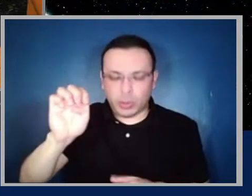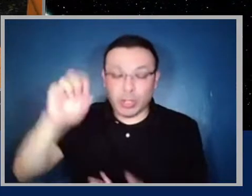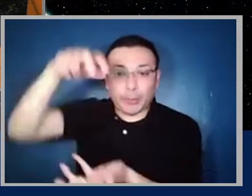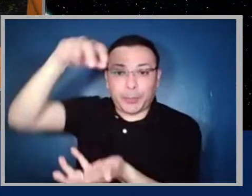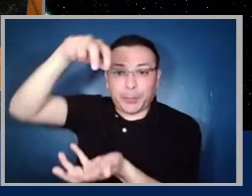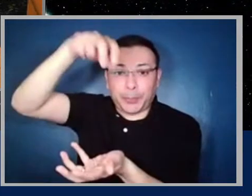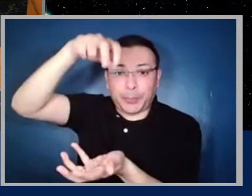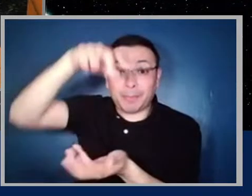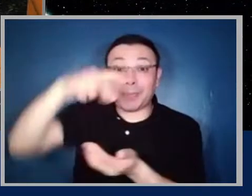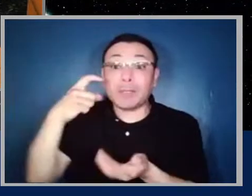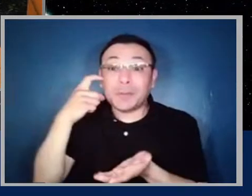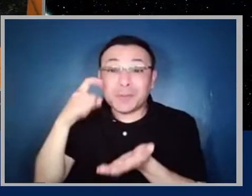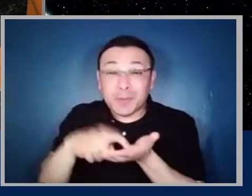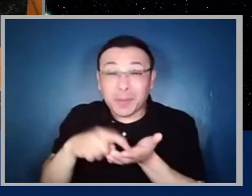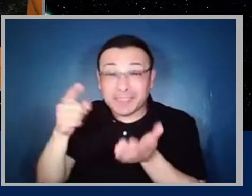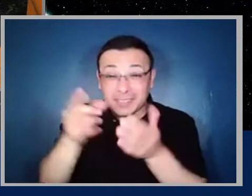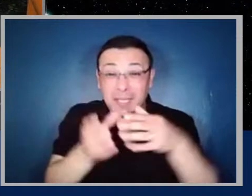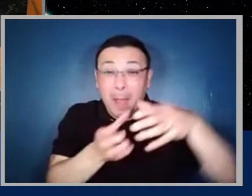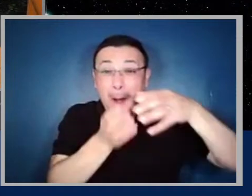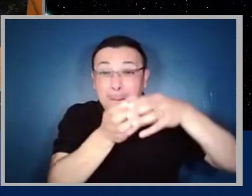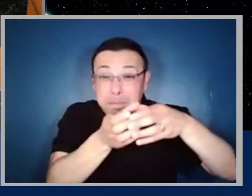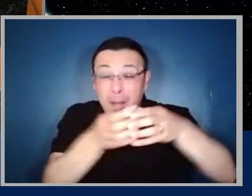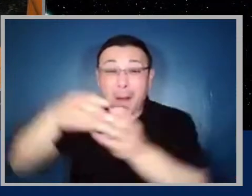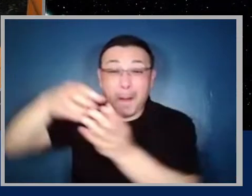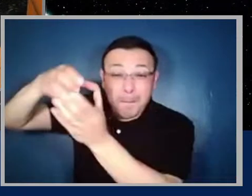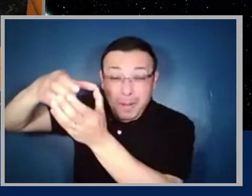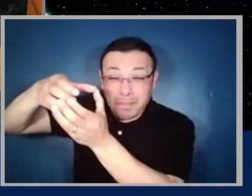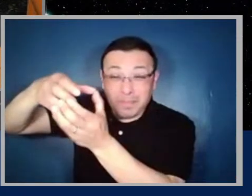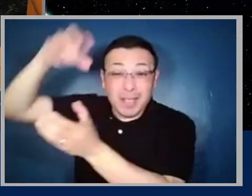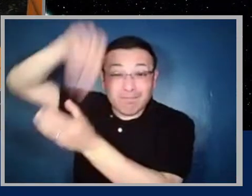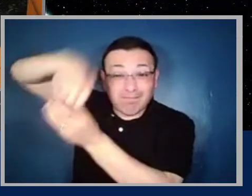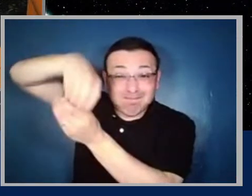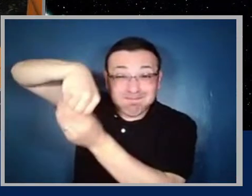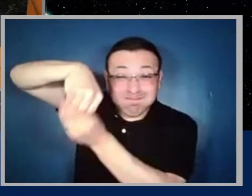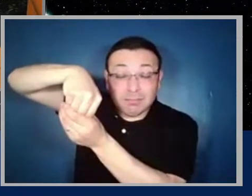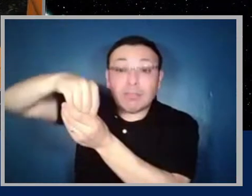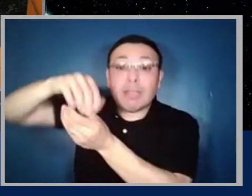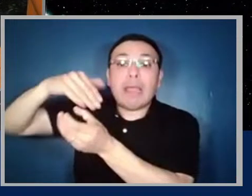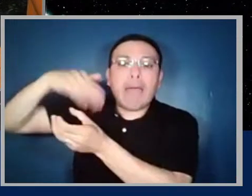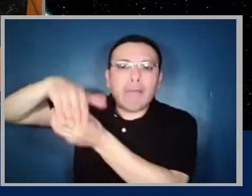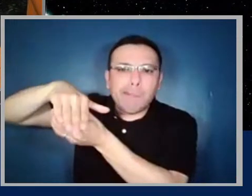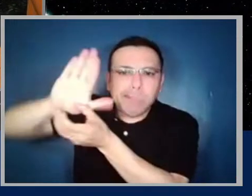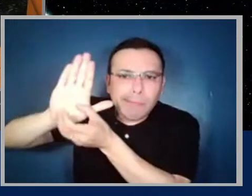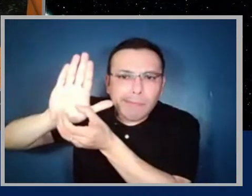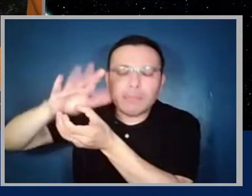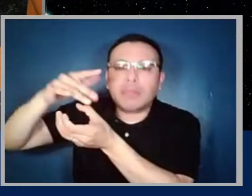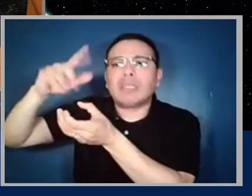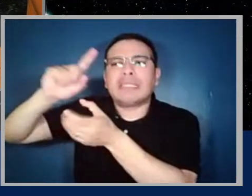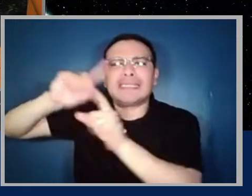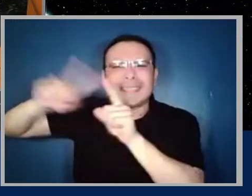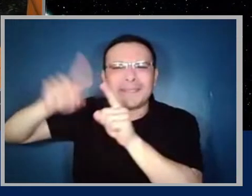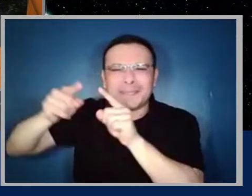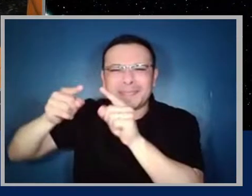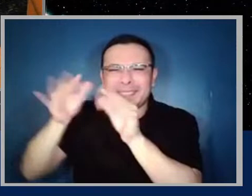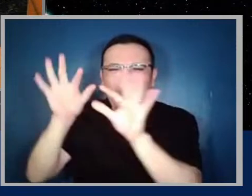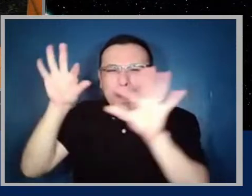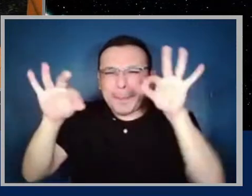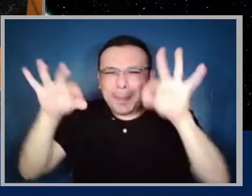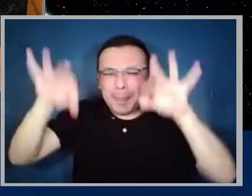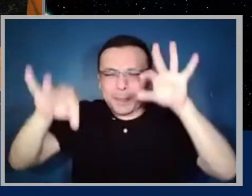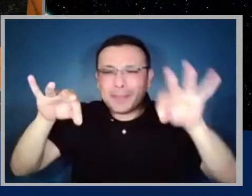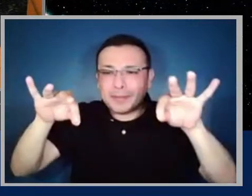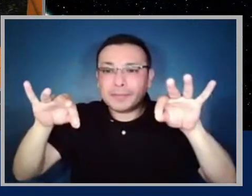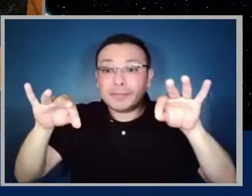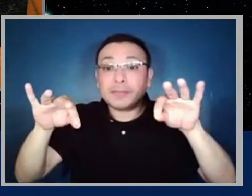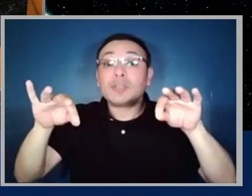the parachute's held has a lot of lids and these supposed that are very, very heavy, and they're like just coming at really